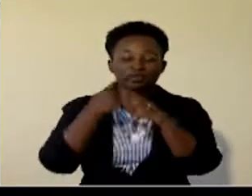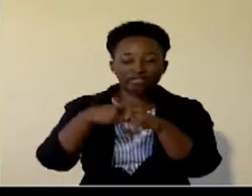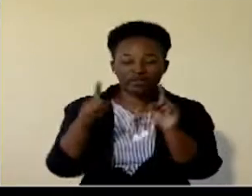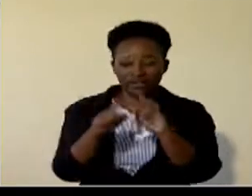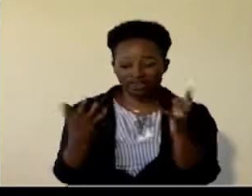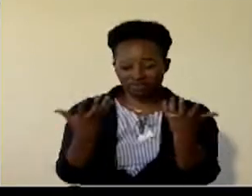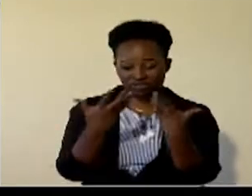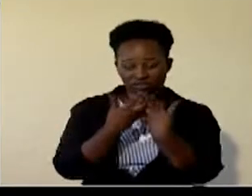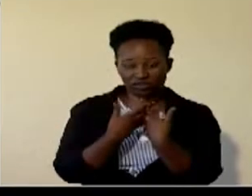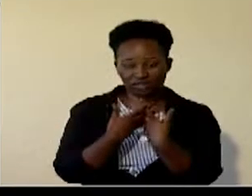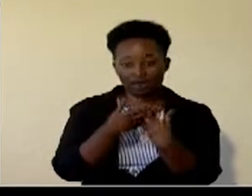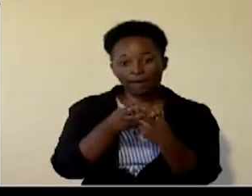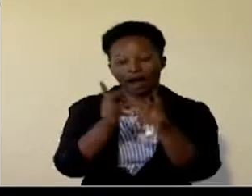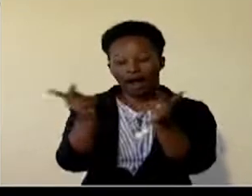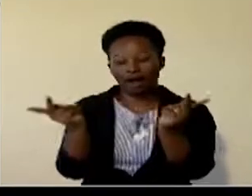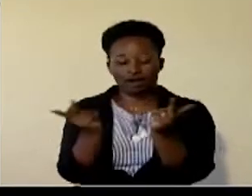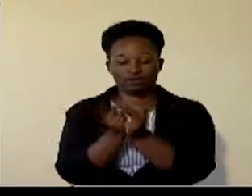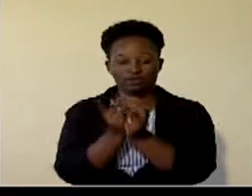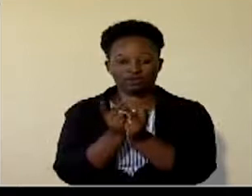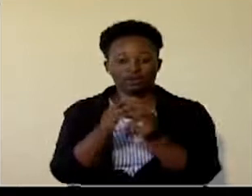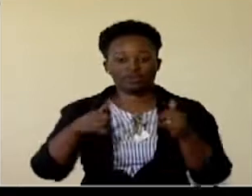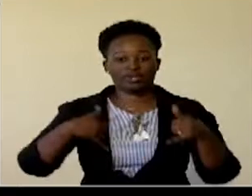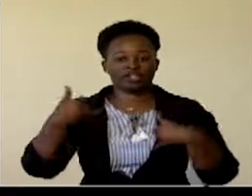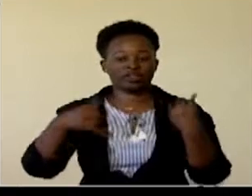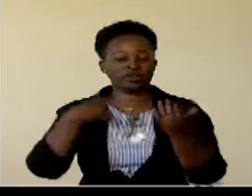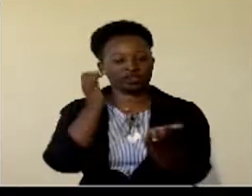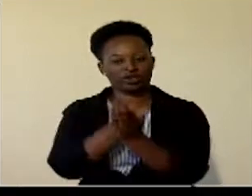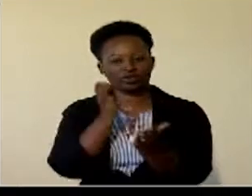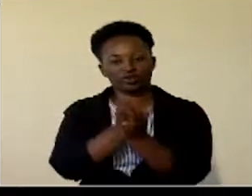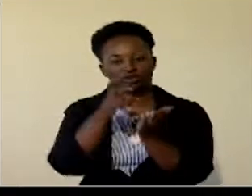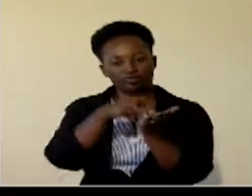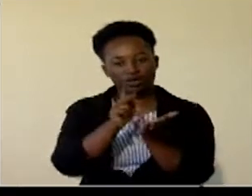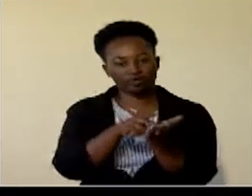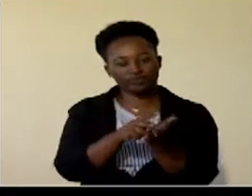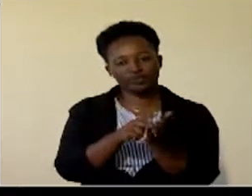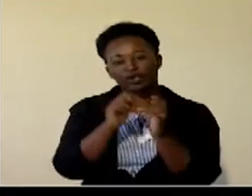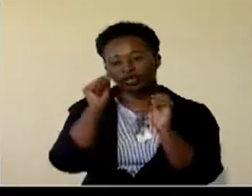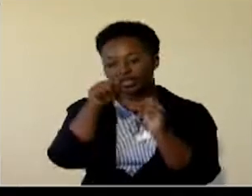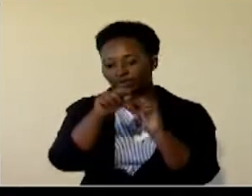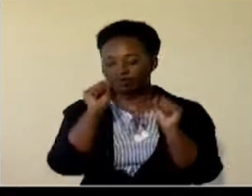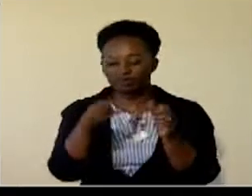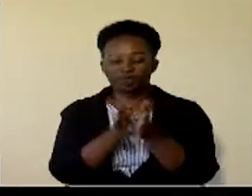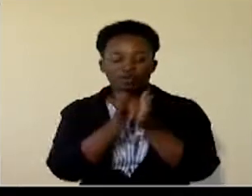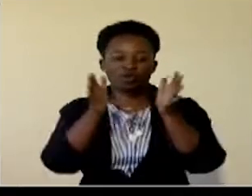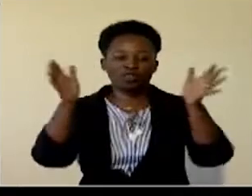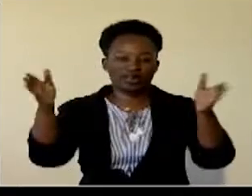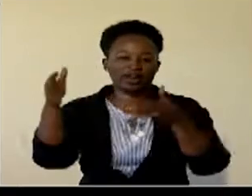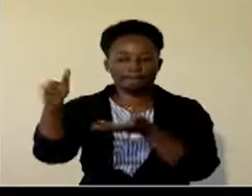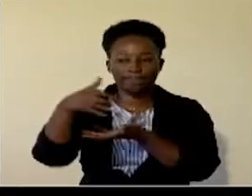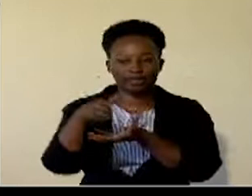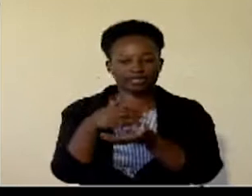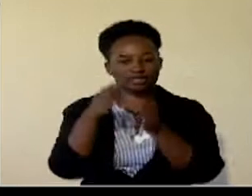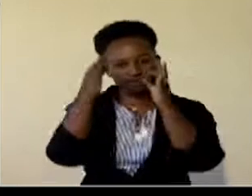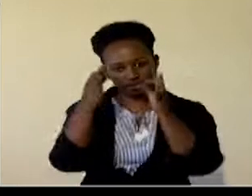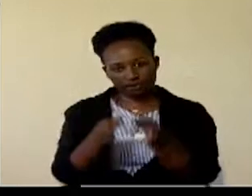in a given region in order to enjoy economic benefits. And this will widen the market of products. Now, if a